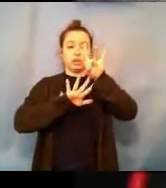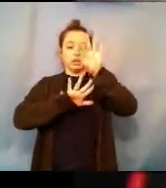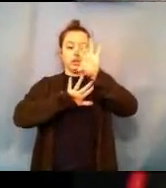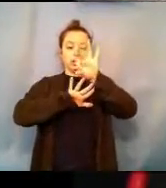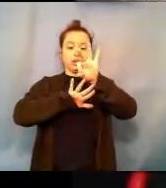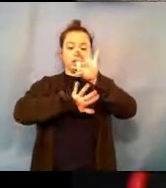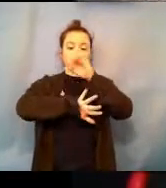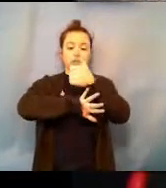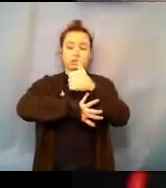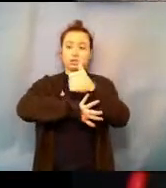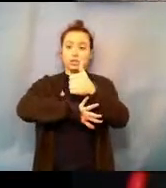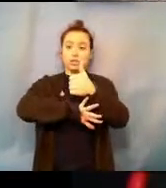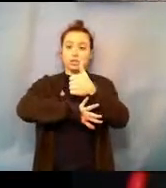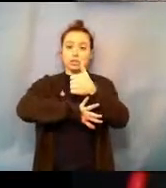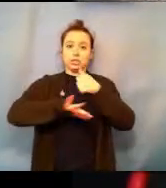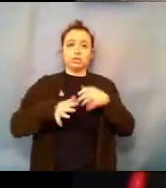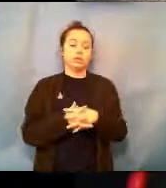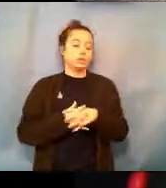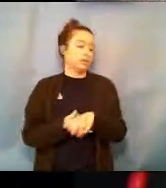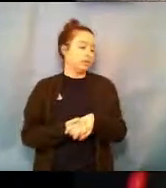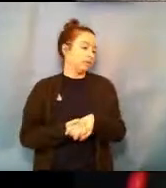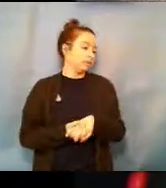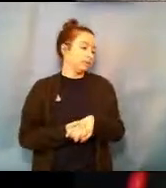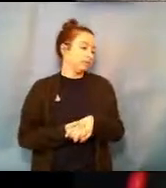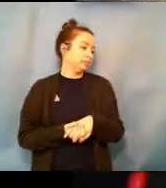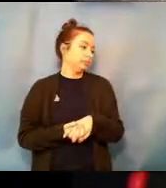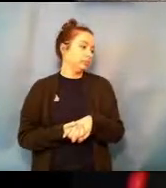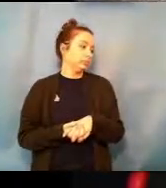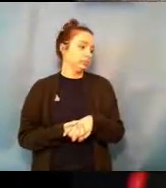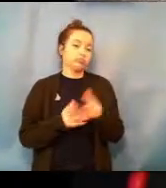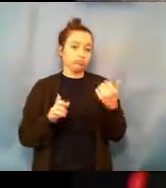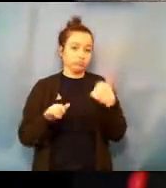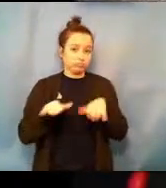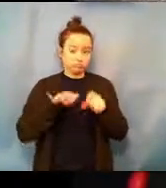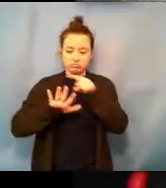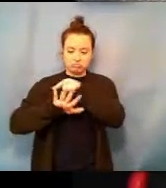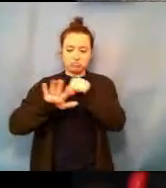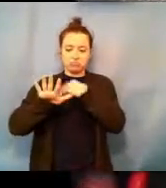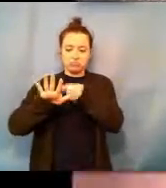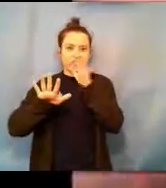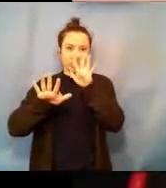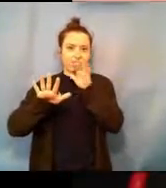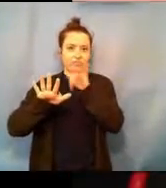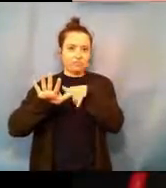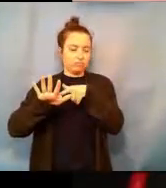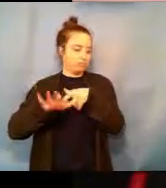6, 7, 8, 9, 10. Do we still get 5? Yes.